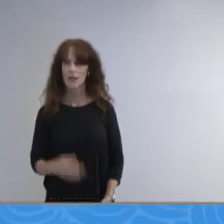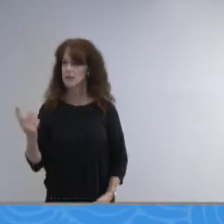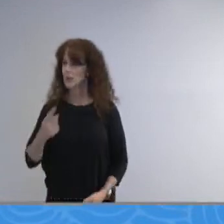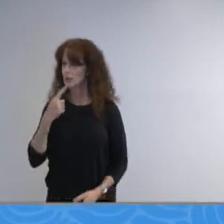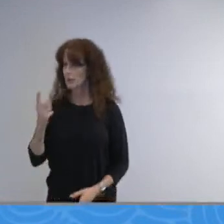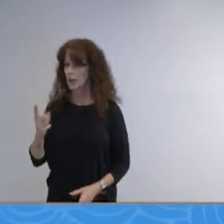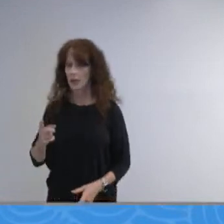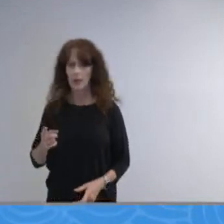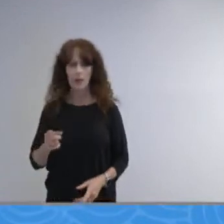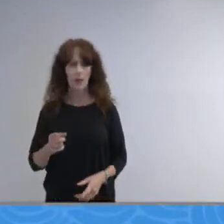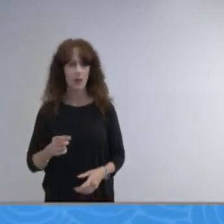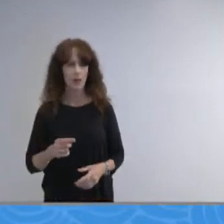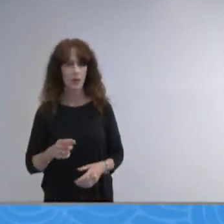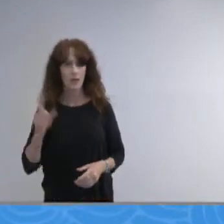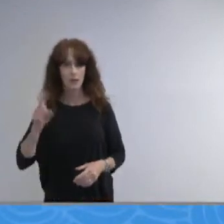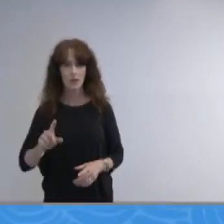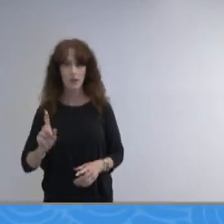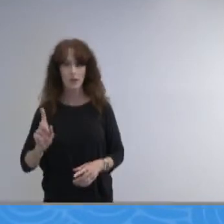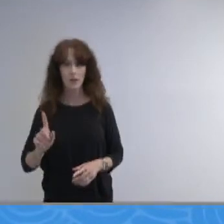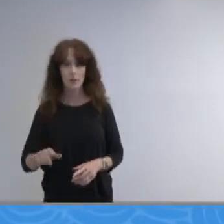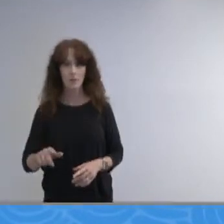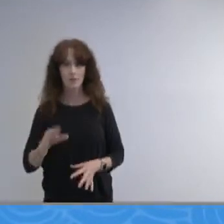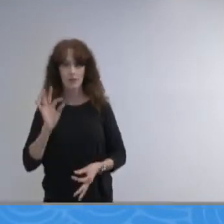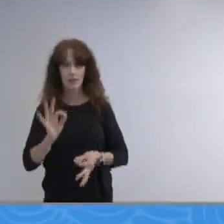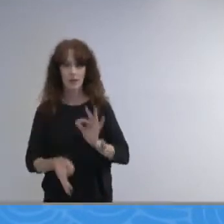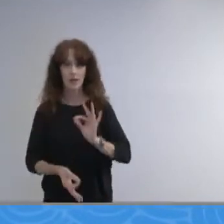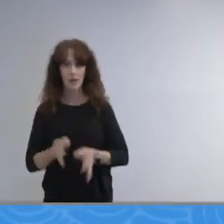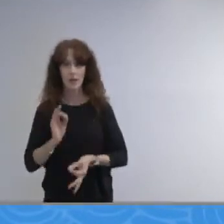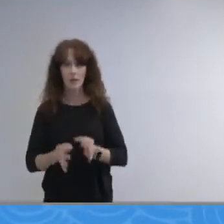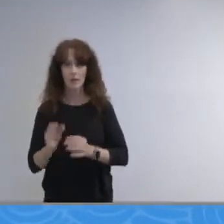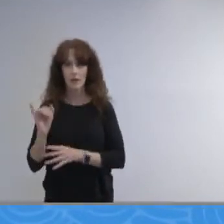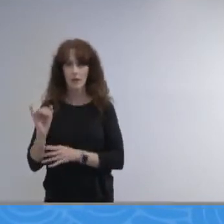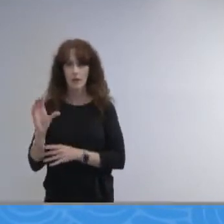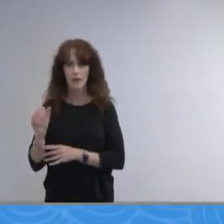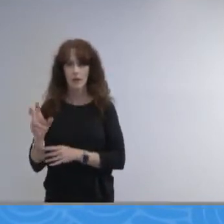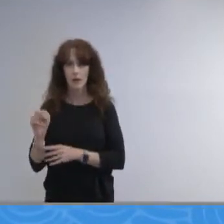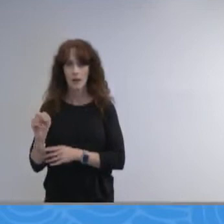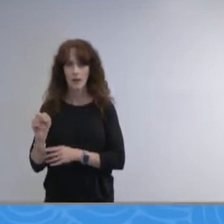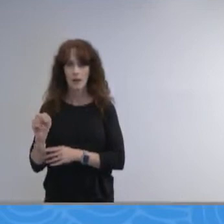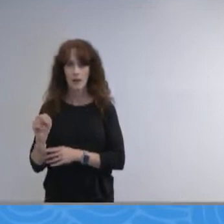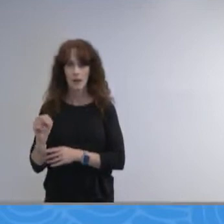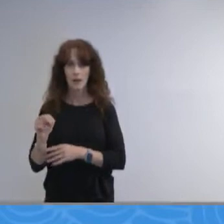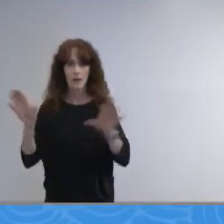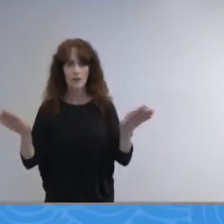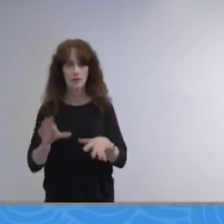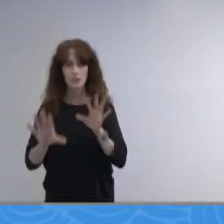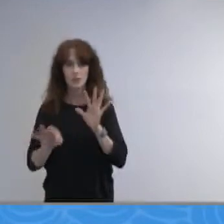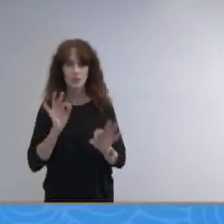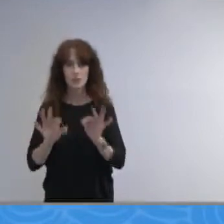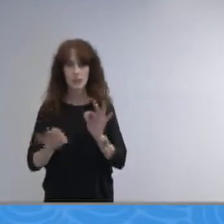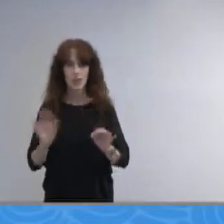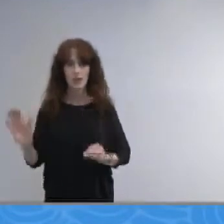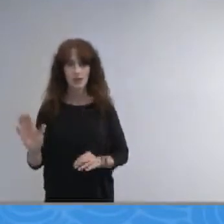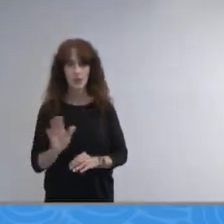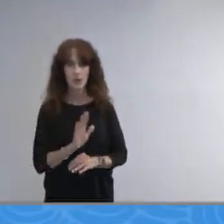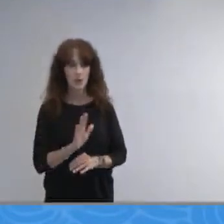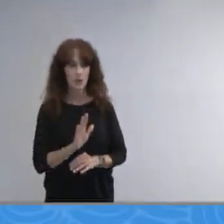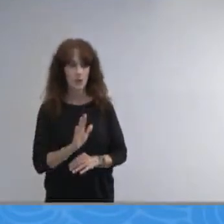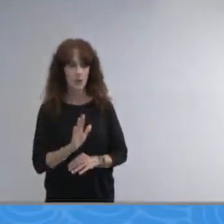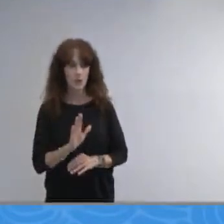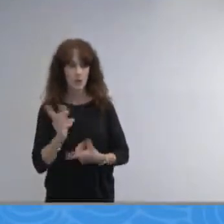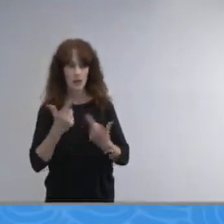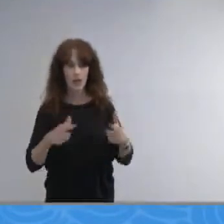You need to press on the interpretation icon. Did you guys select